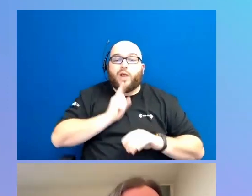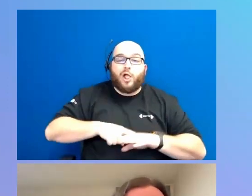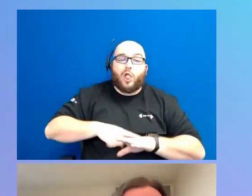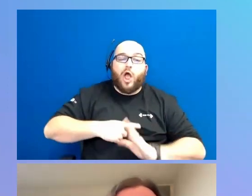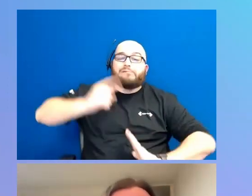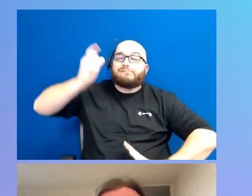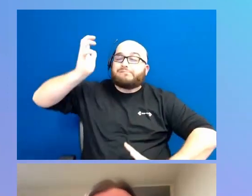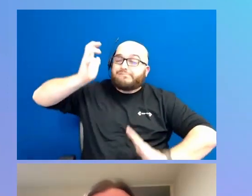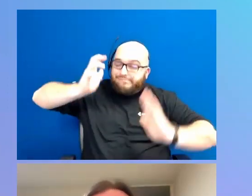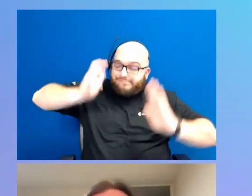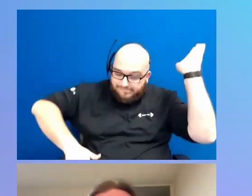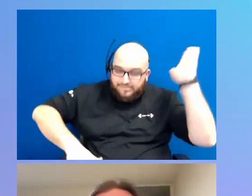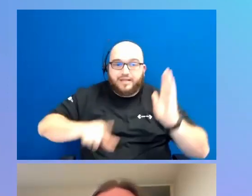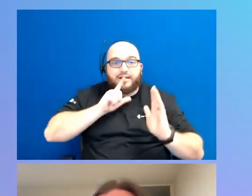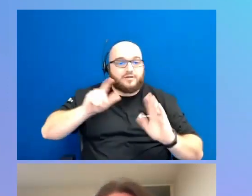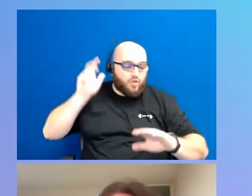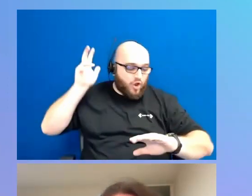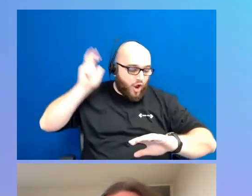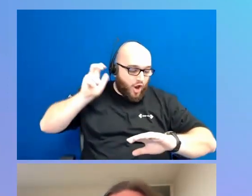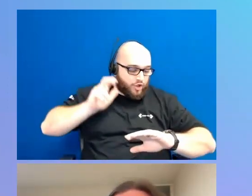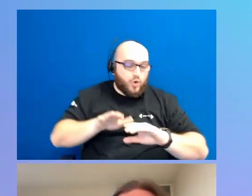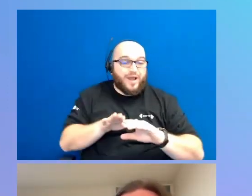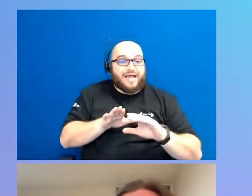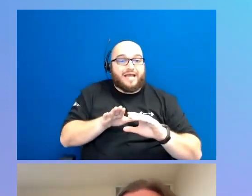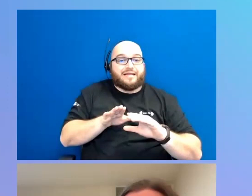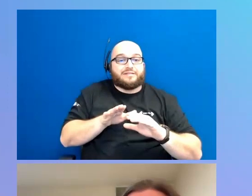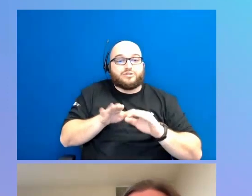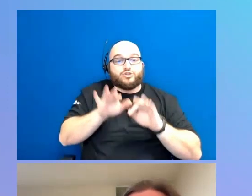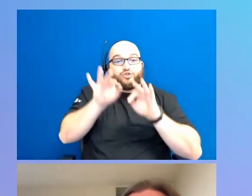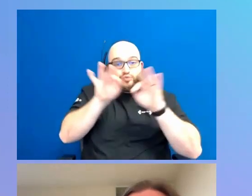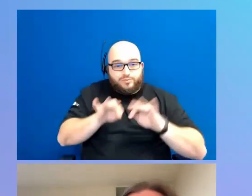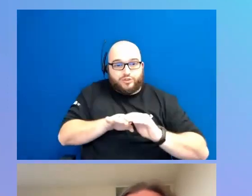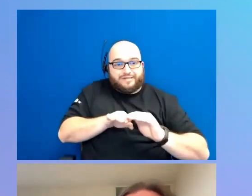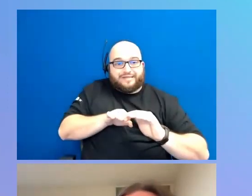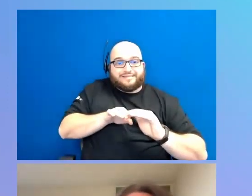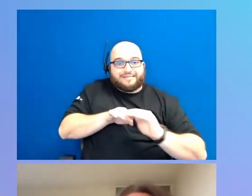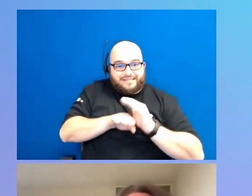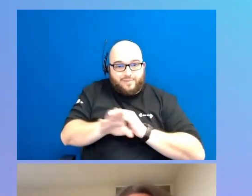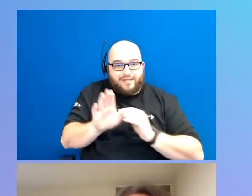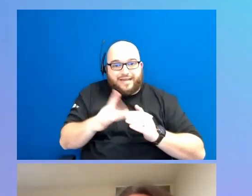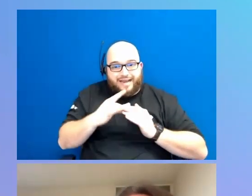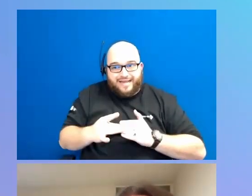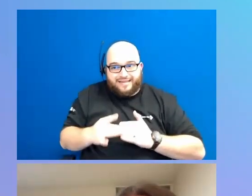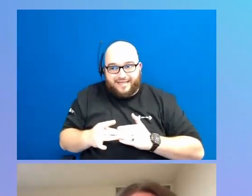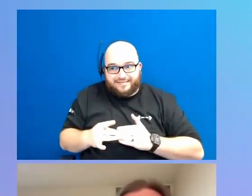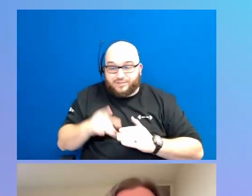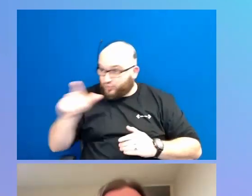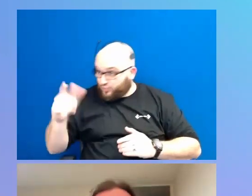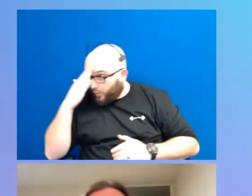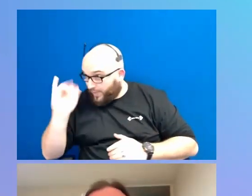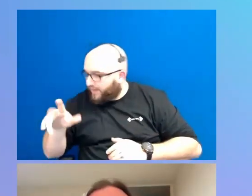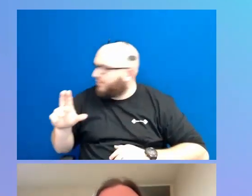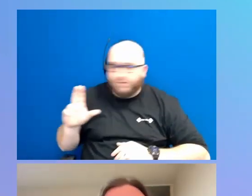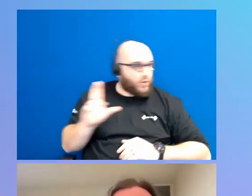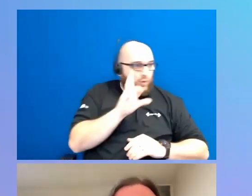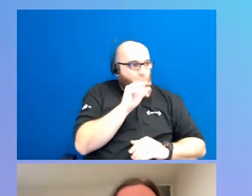the audio description accessibility guidelines. Do you know there was audio description guidelines, Glenda? I didn't, you taught me this one. Yeah,